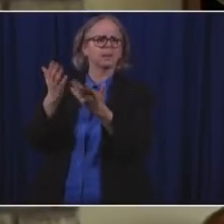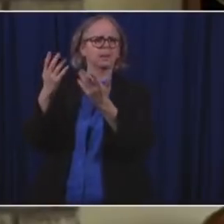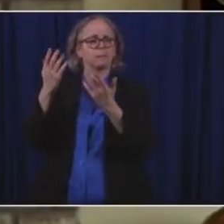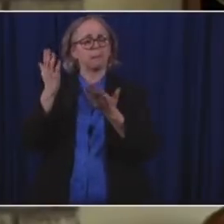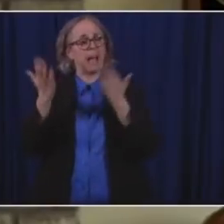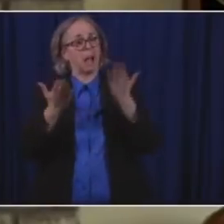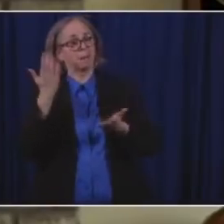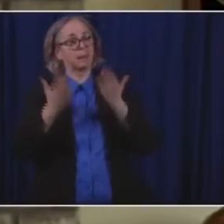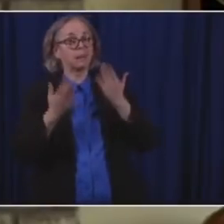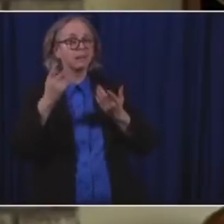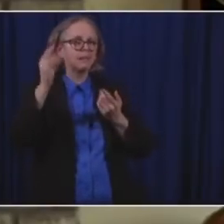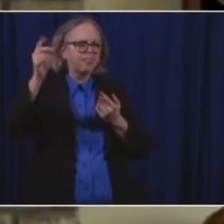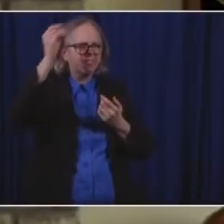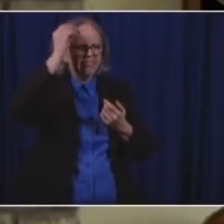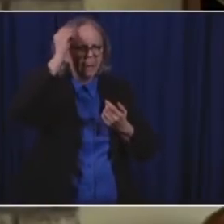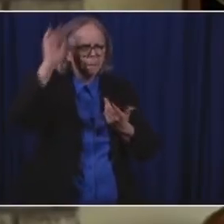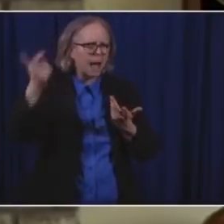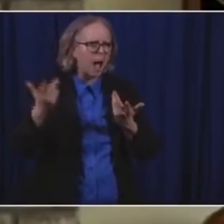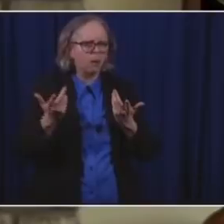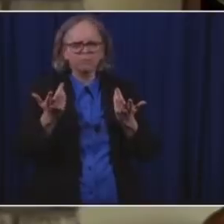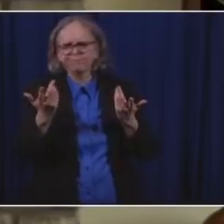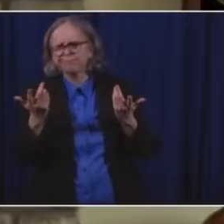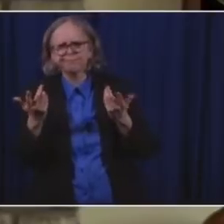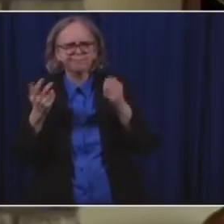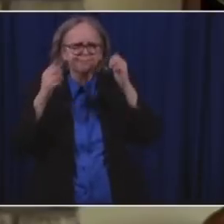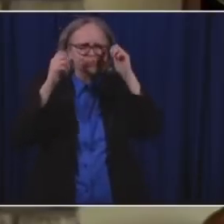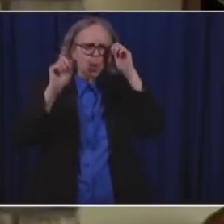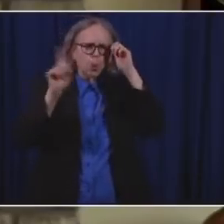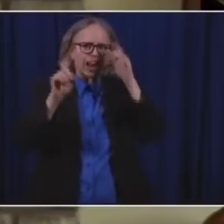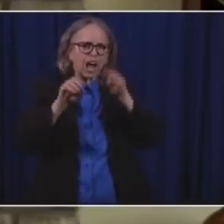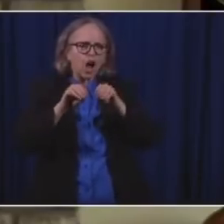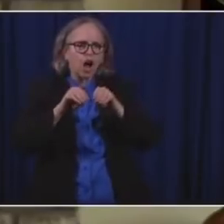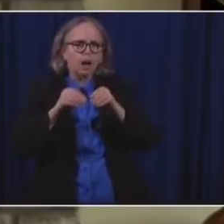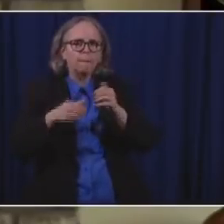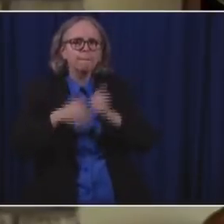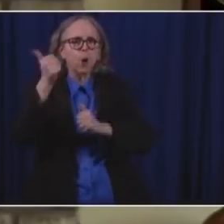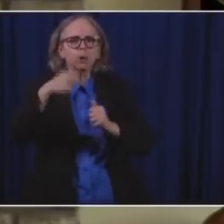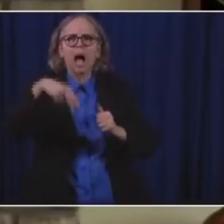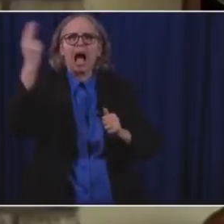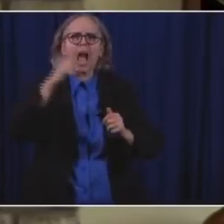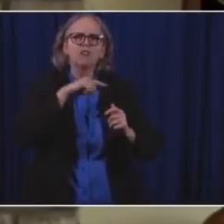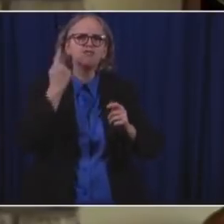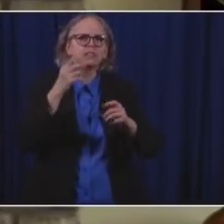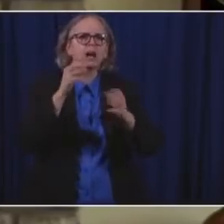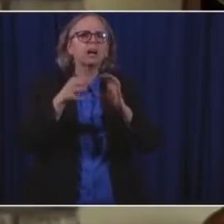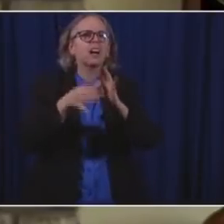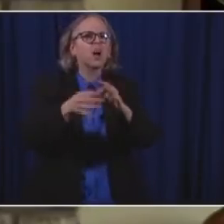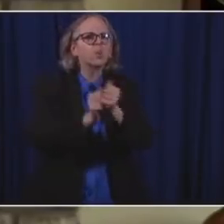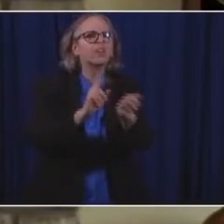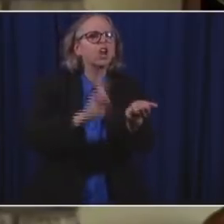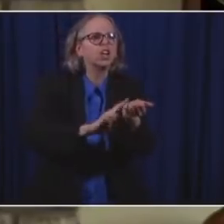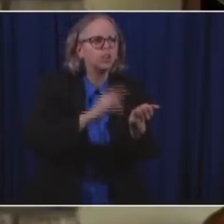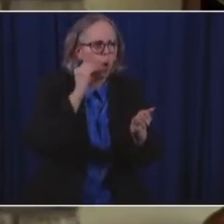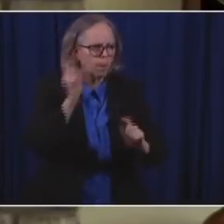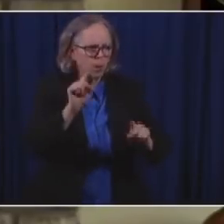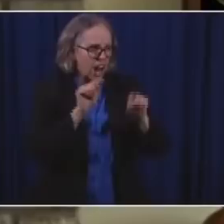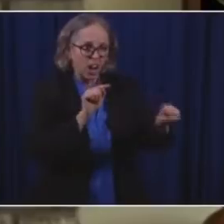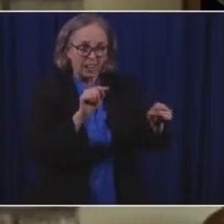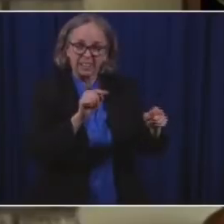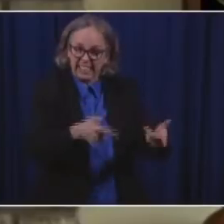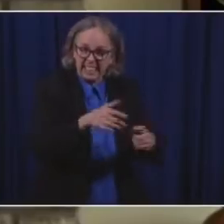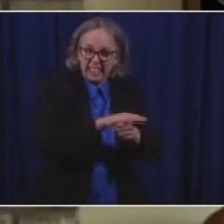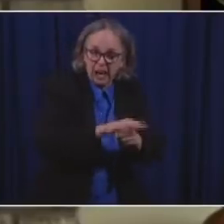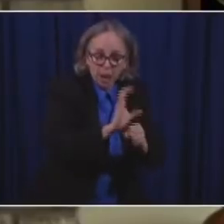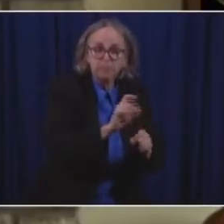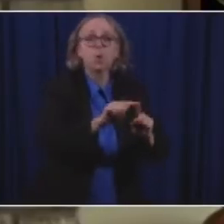given when you look at where the spread is the greatest and where the risk is the highest, as far as